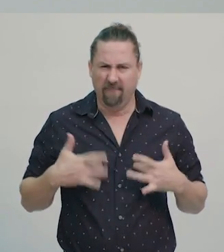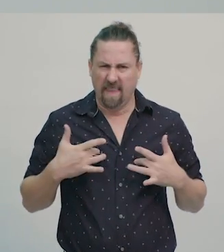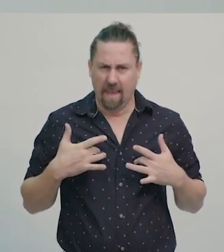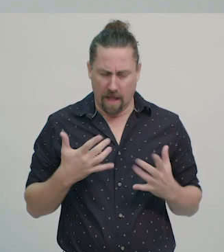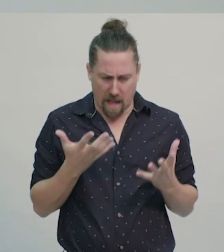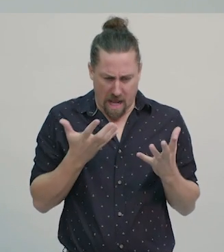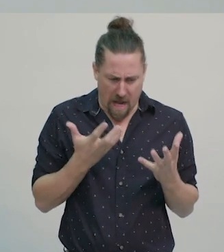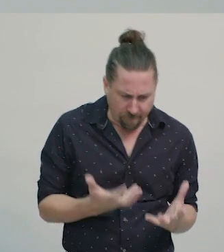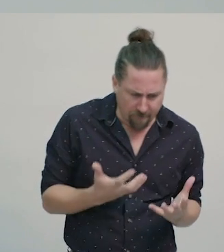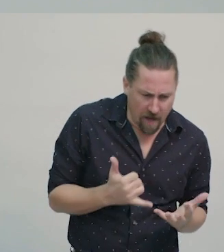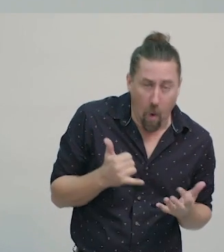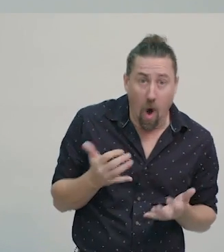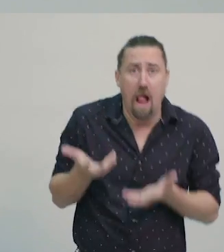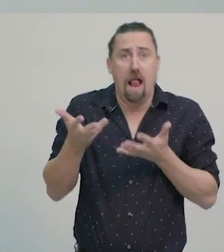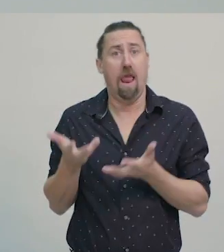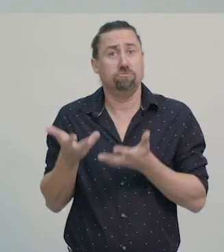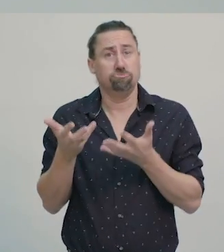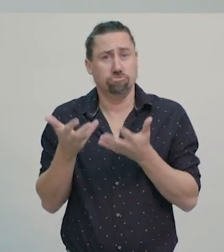is longer?